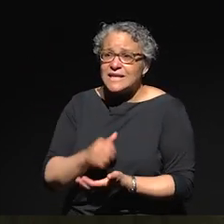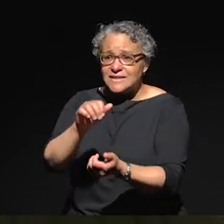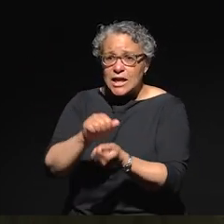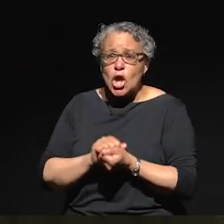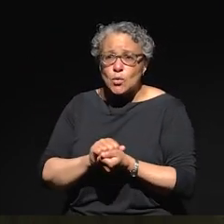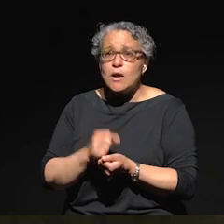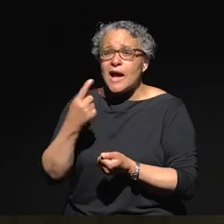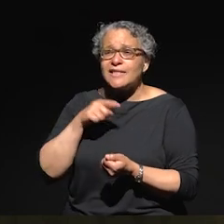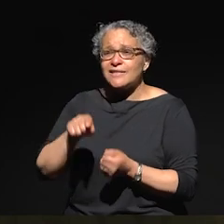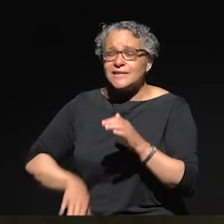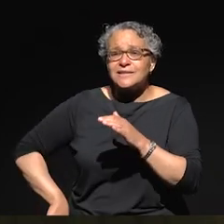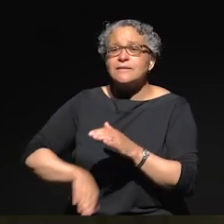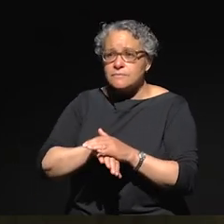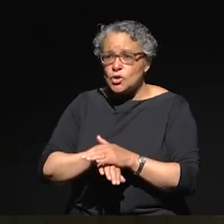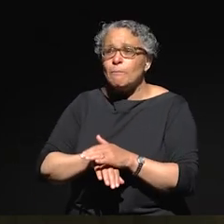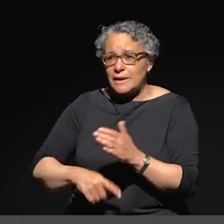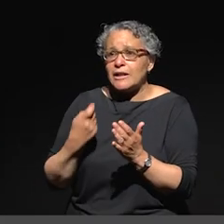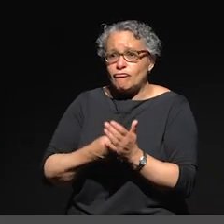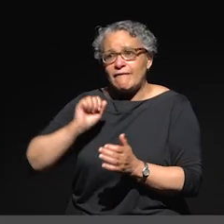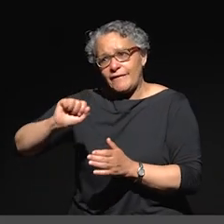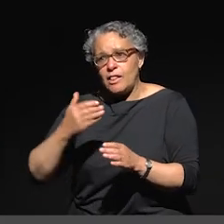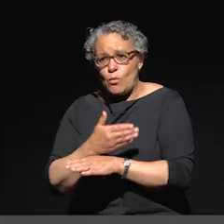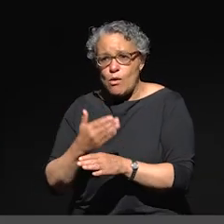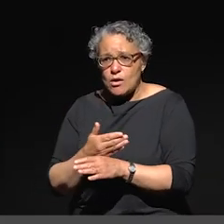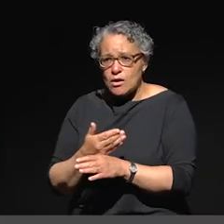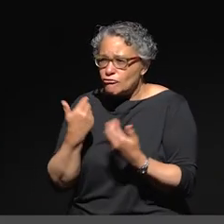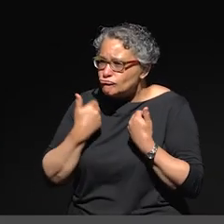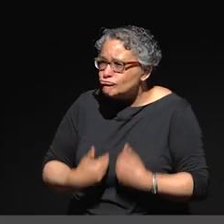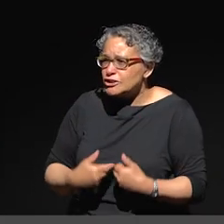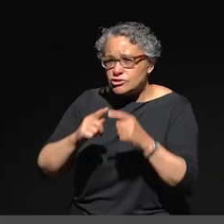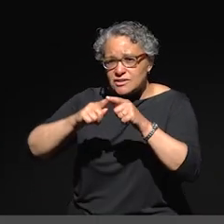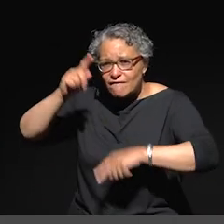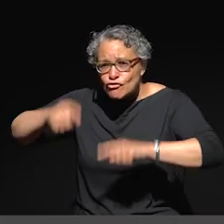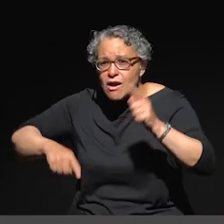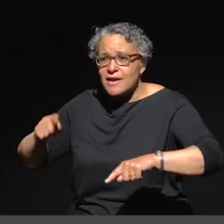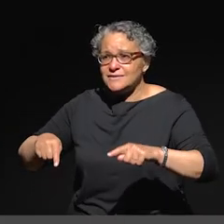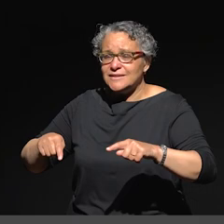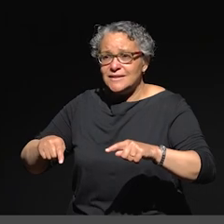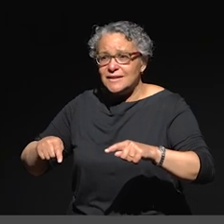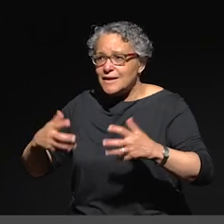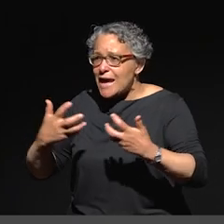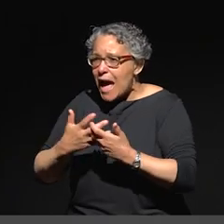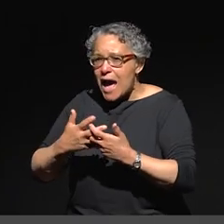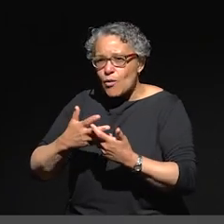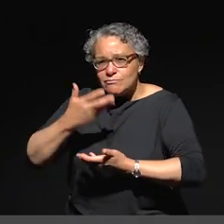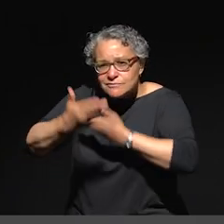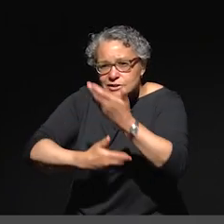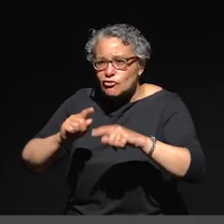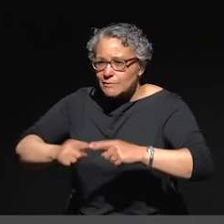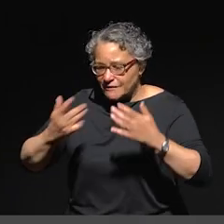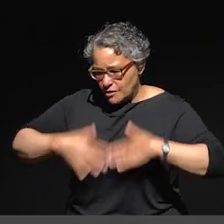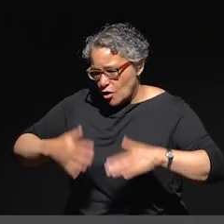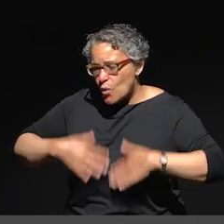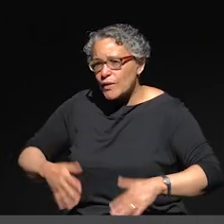Raphael. I mean, if you look at the surface of this painting, the richness of it, the variety of touch, the way he describes the different kinds of